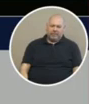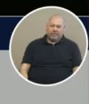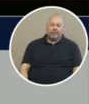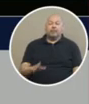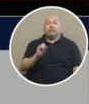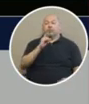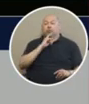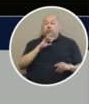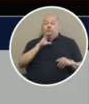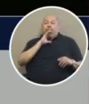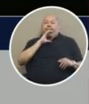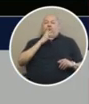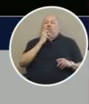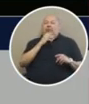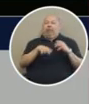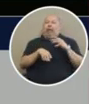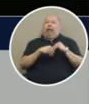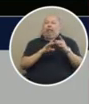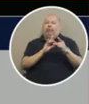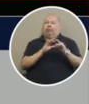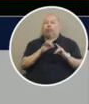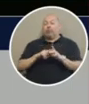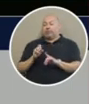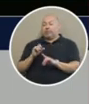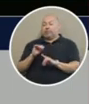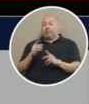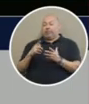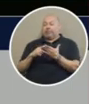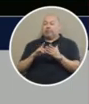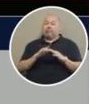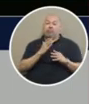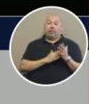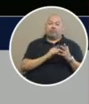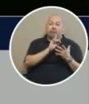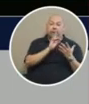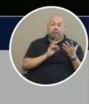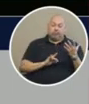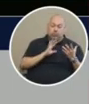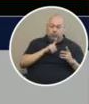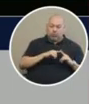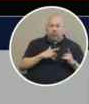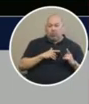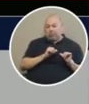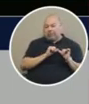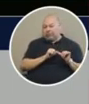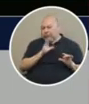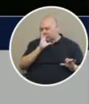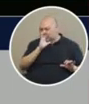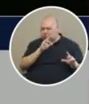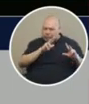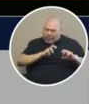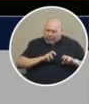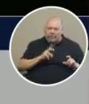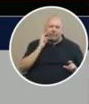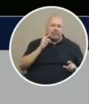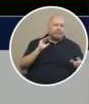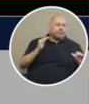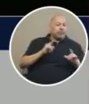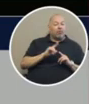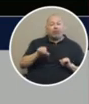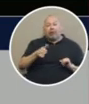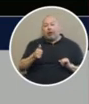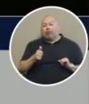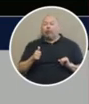So in addition to what I just went through and what Sam just discussed, some other possible options that we're continuing to explore and analyze. We have a couple